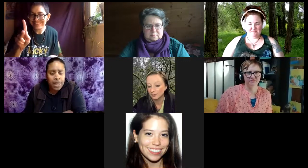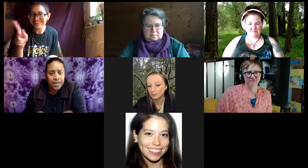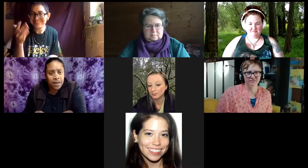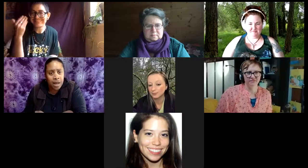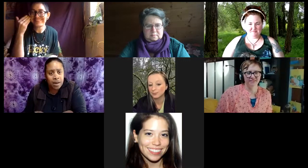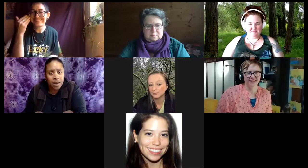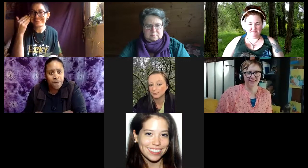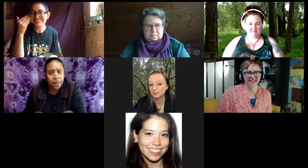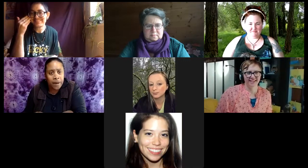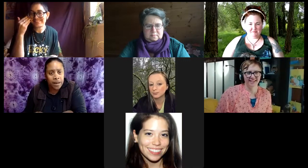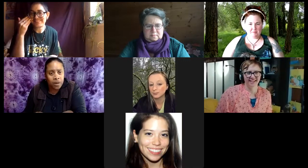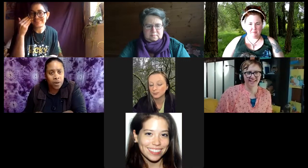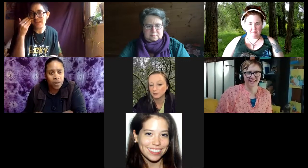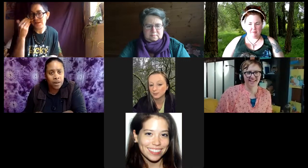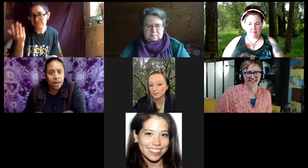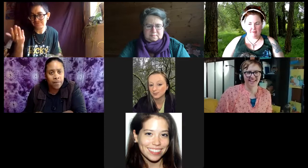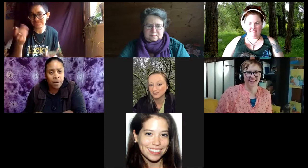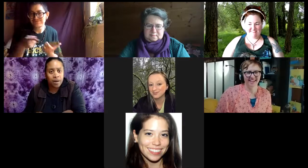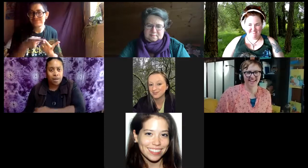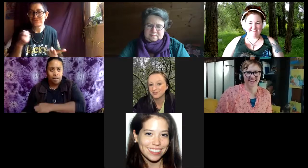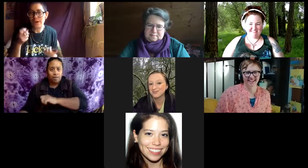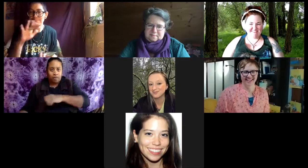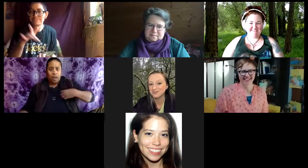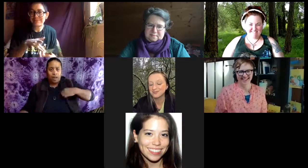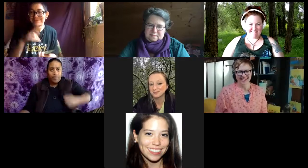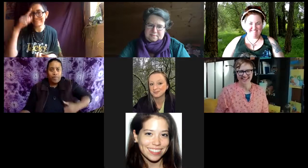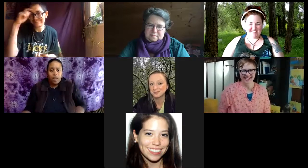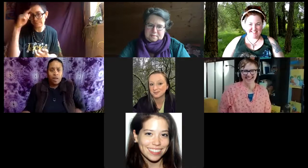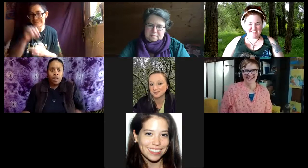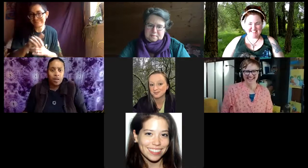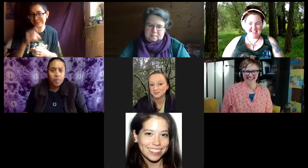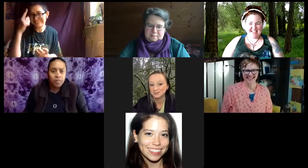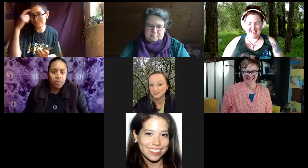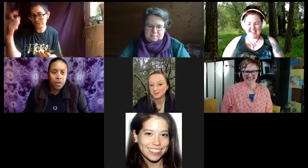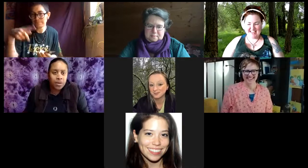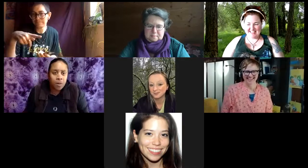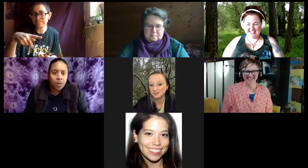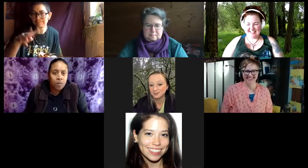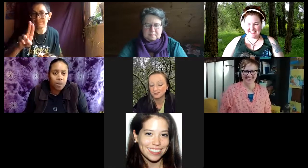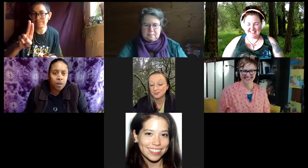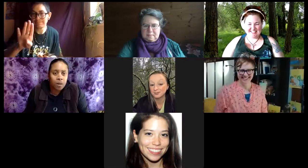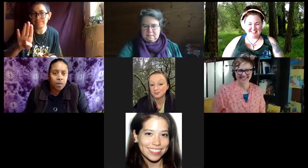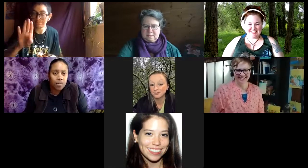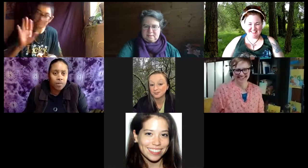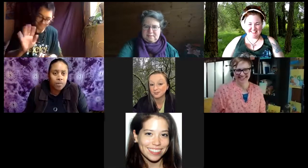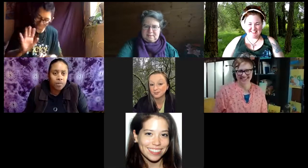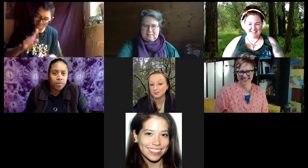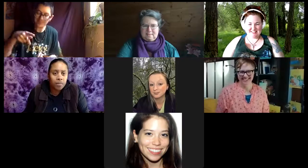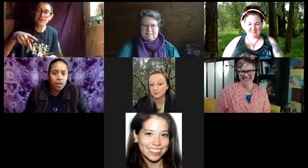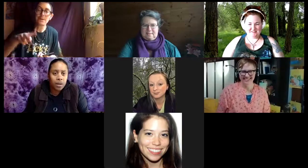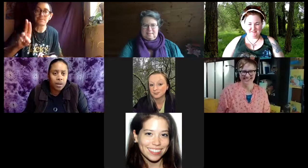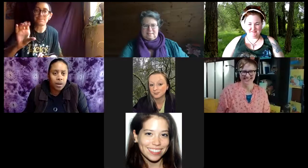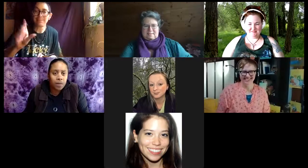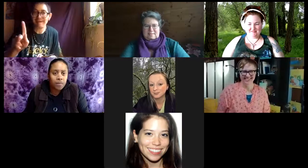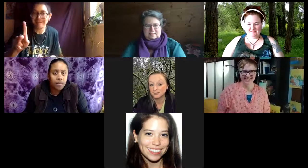And that's another name for Puck, you know, the name, okay. And so,